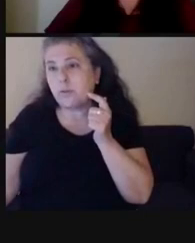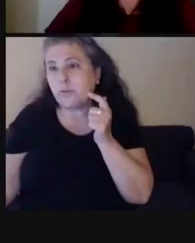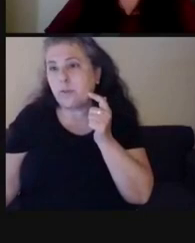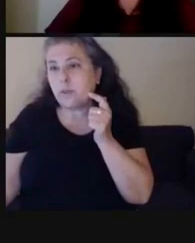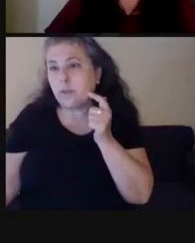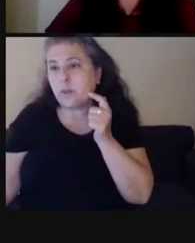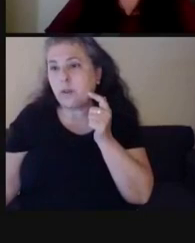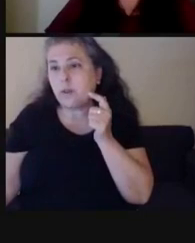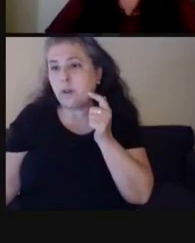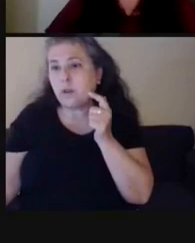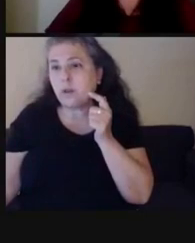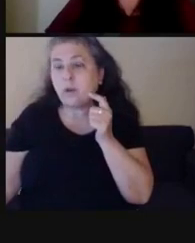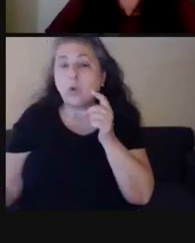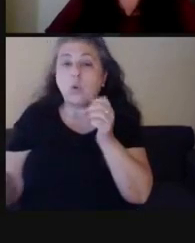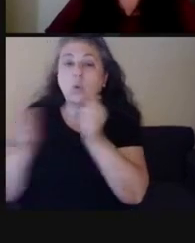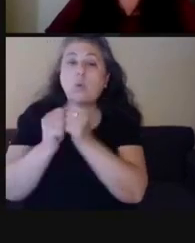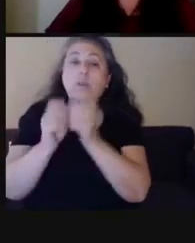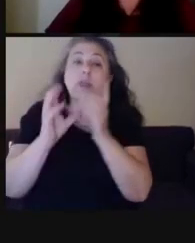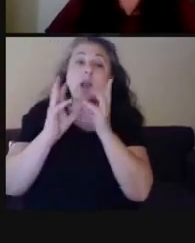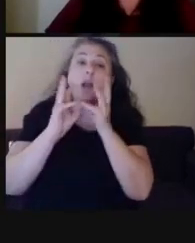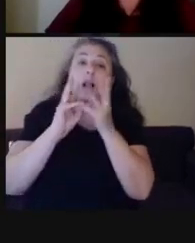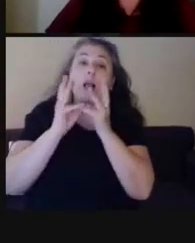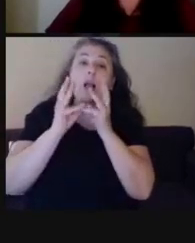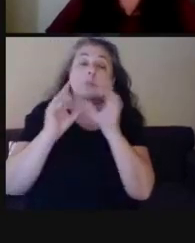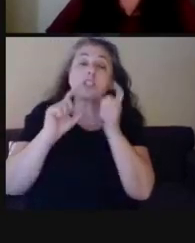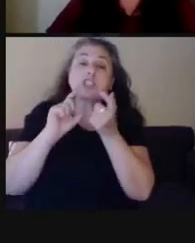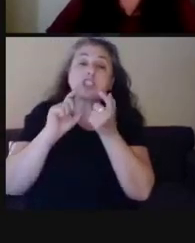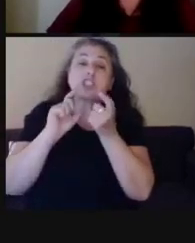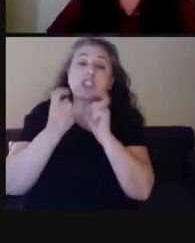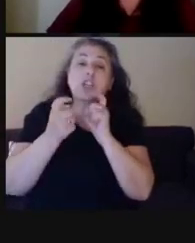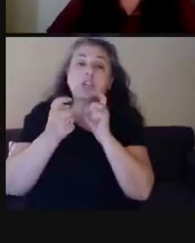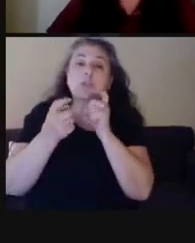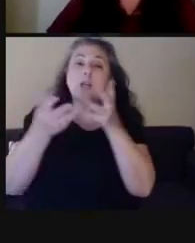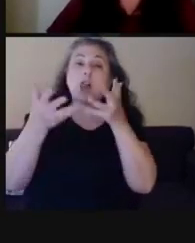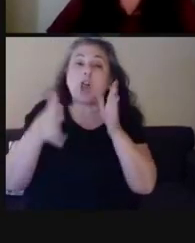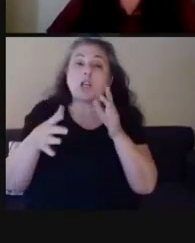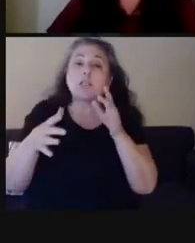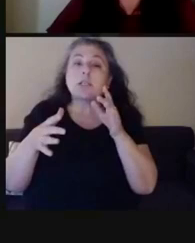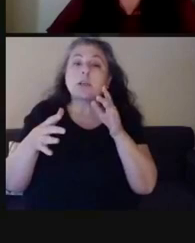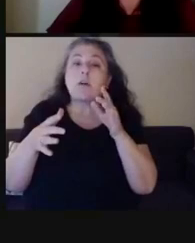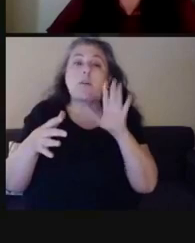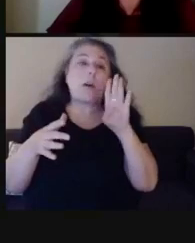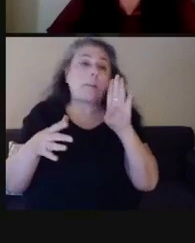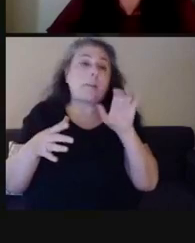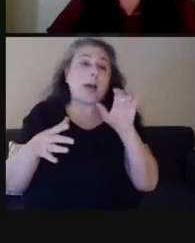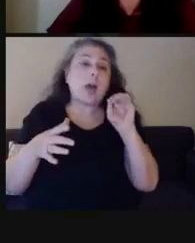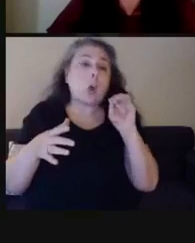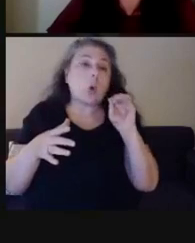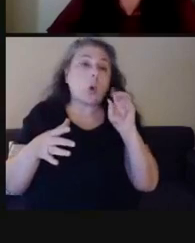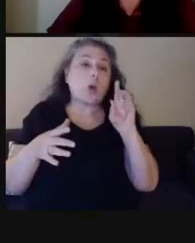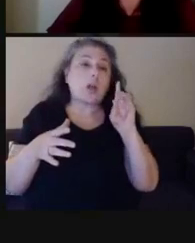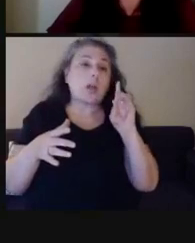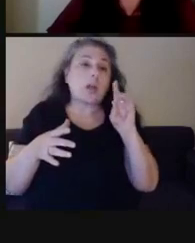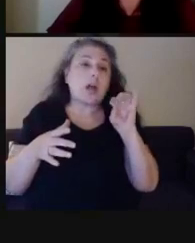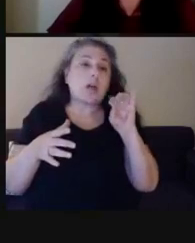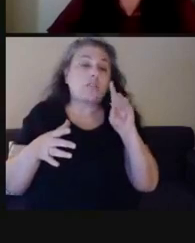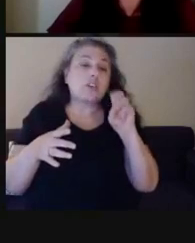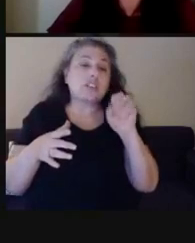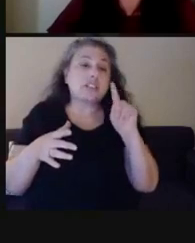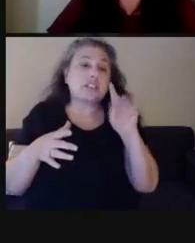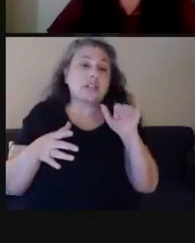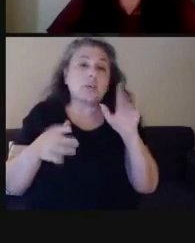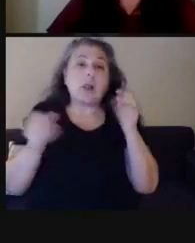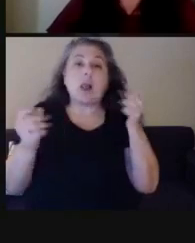With climate change, we see a loss of biodiversity. We see a loss of species. We